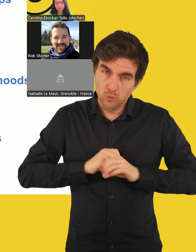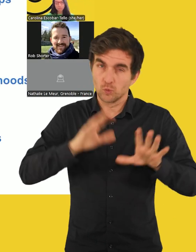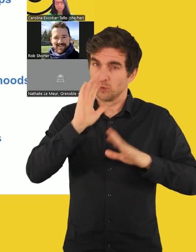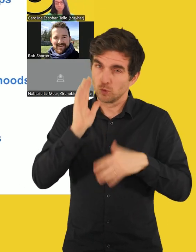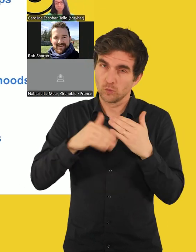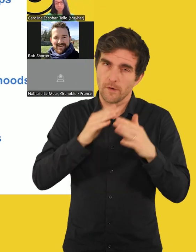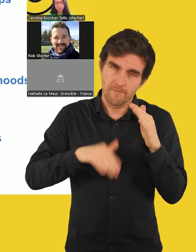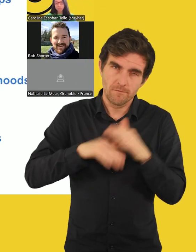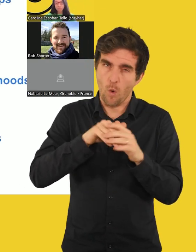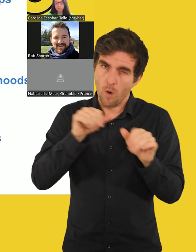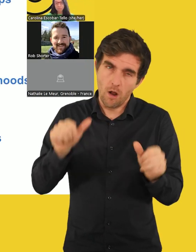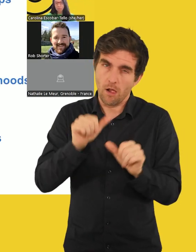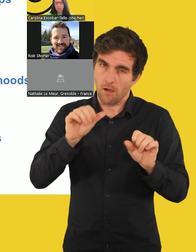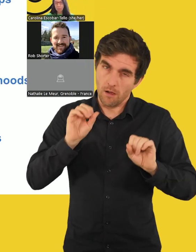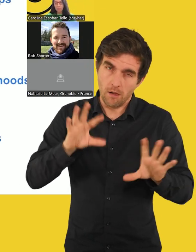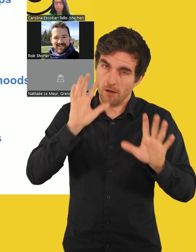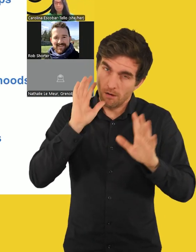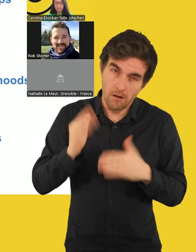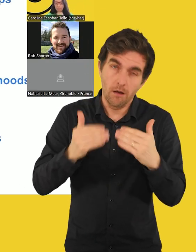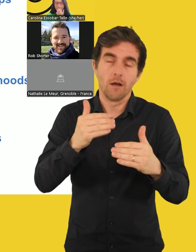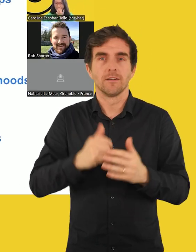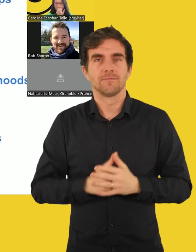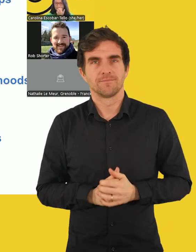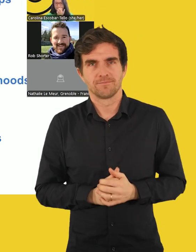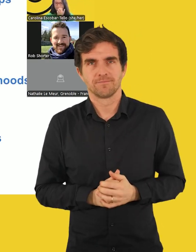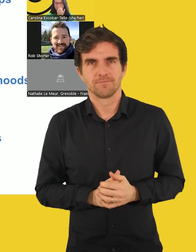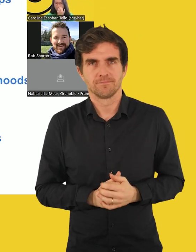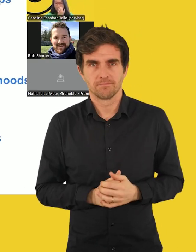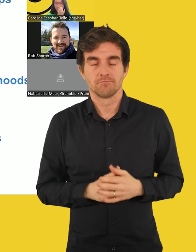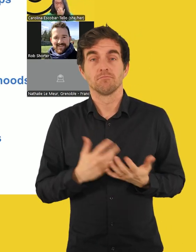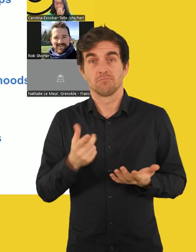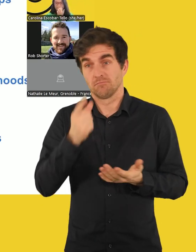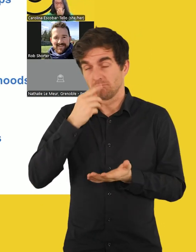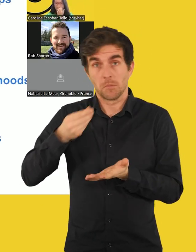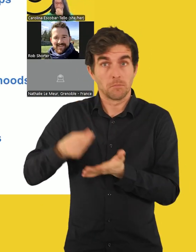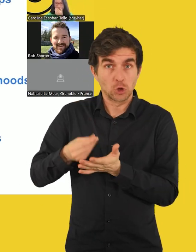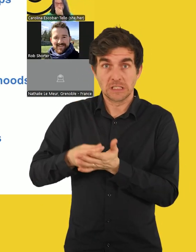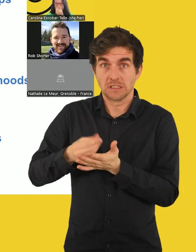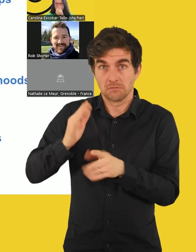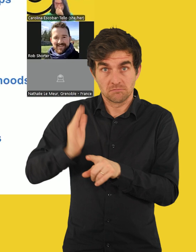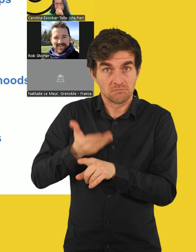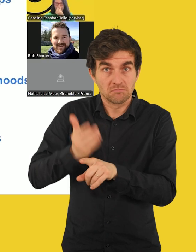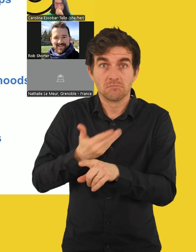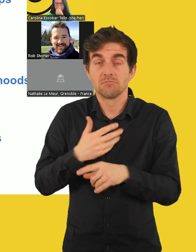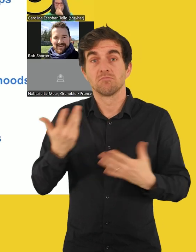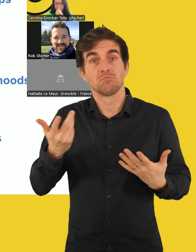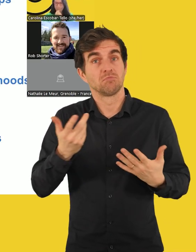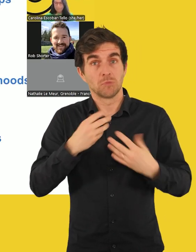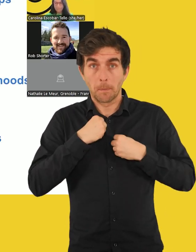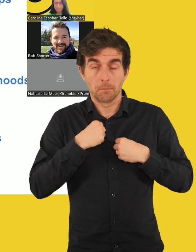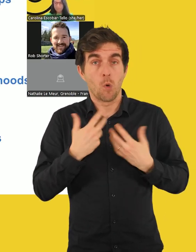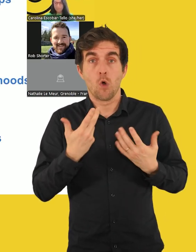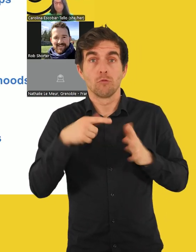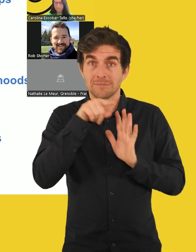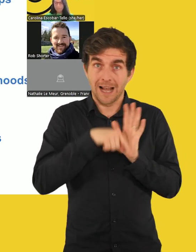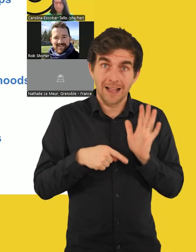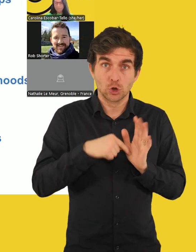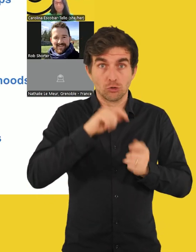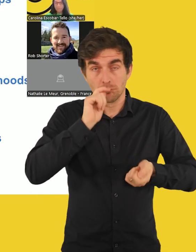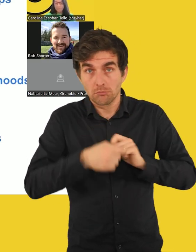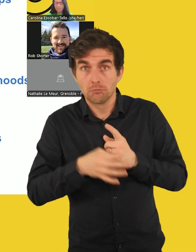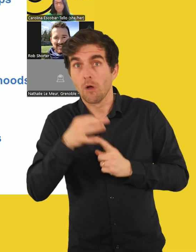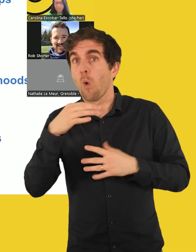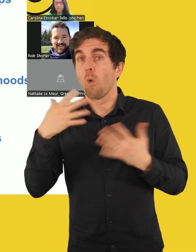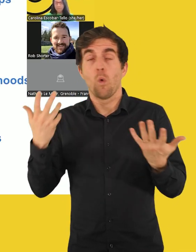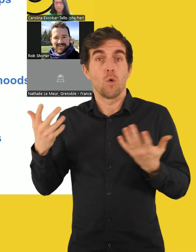the donut in the full sense. And yet things get in the way. Or there may be budget cycles that stop us, or electoral cycles,